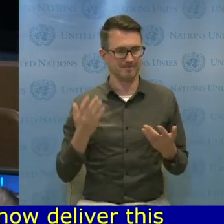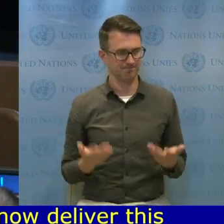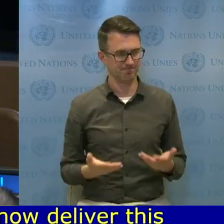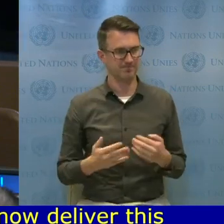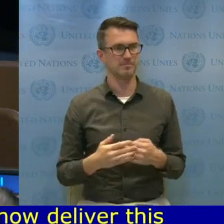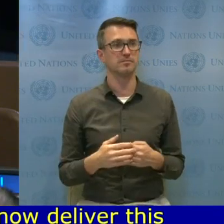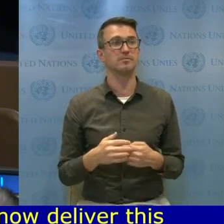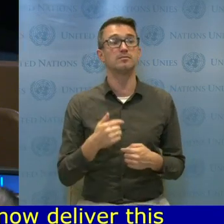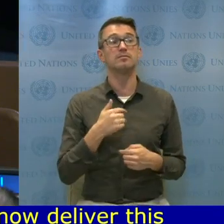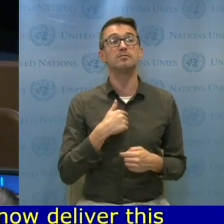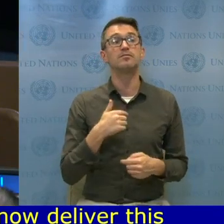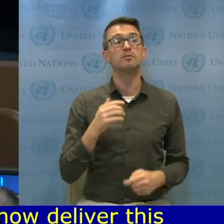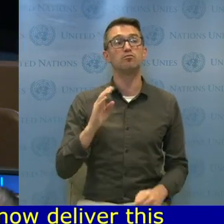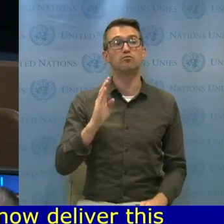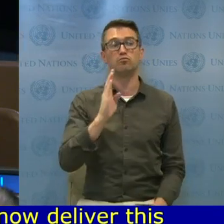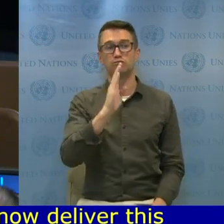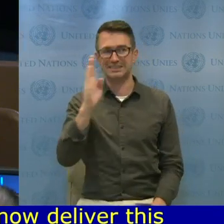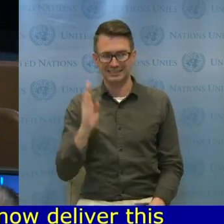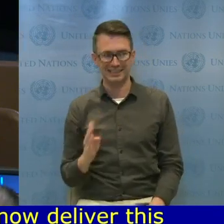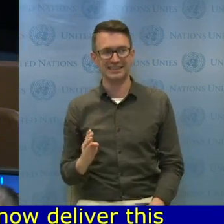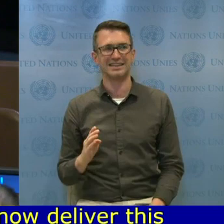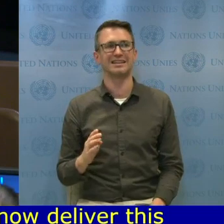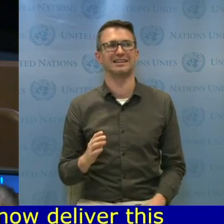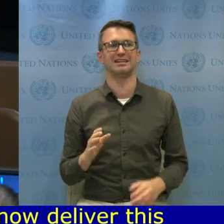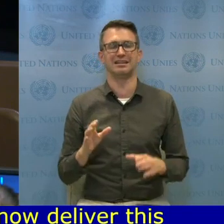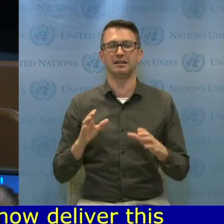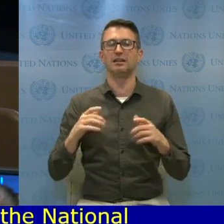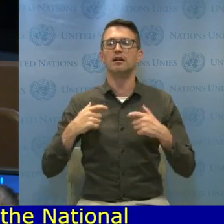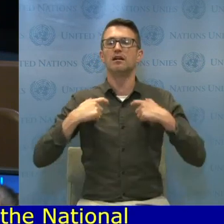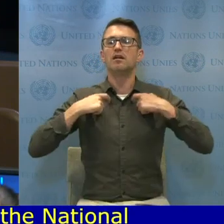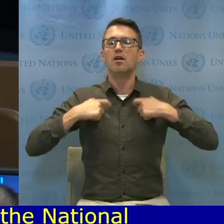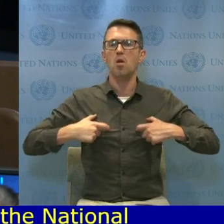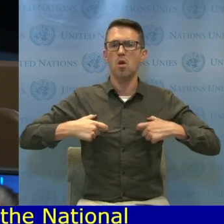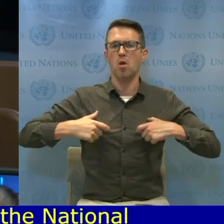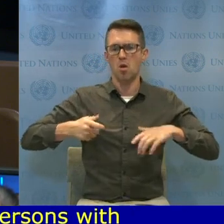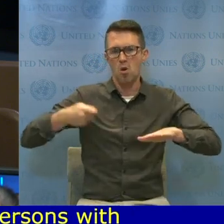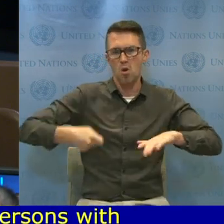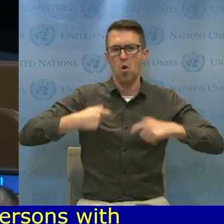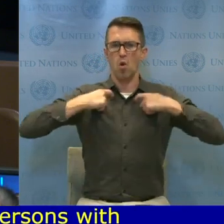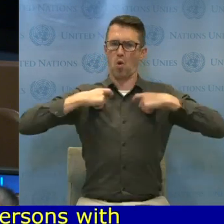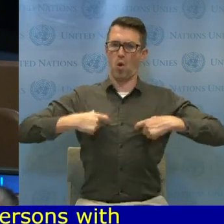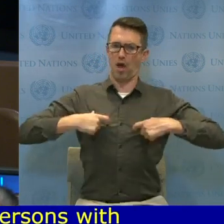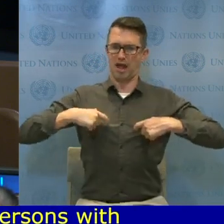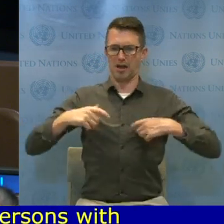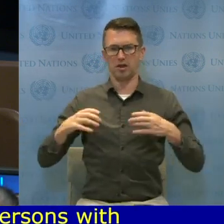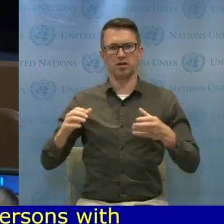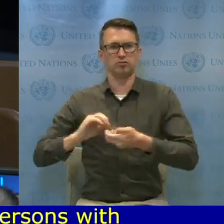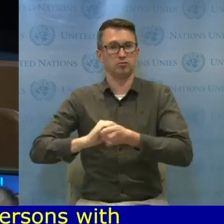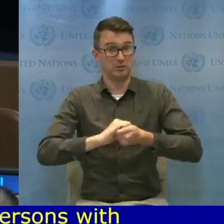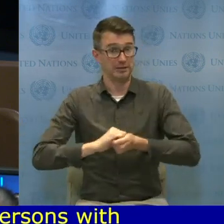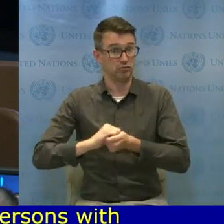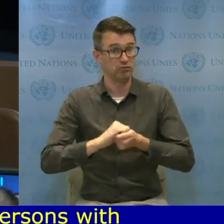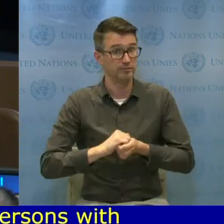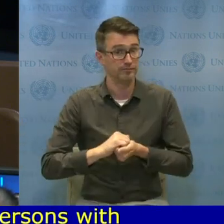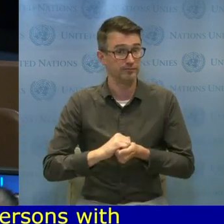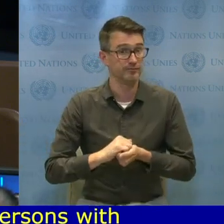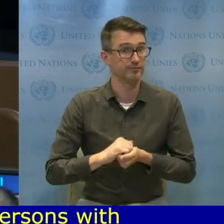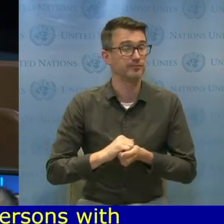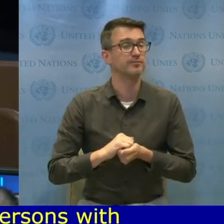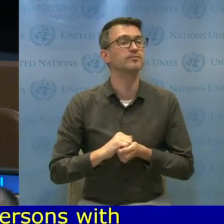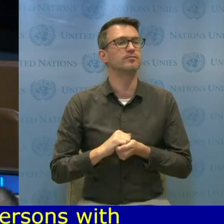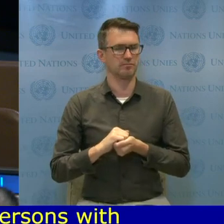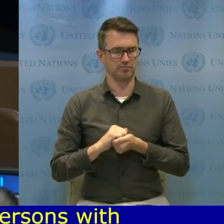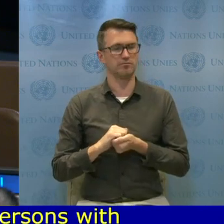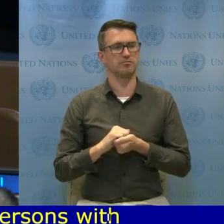Association, which is a civil organization with ECOSOCO status, alongside my dear colleagues and also lawyers, Sarah Campos